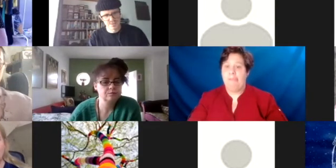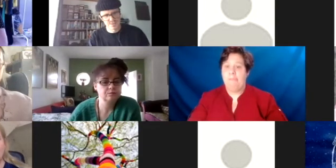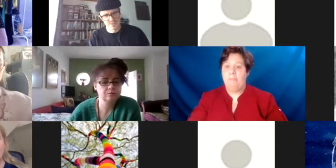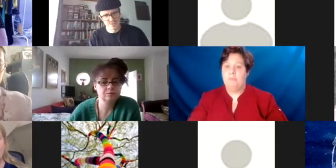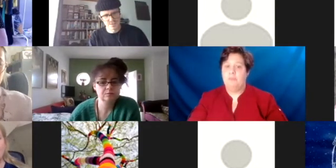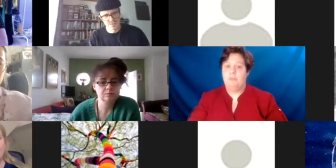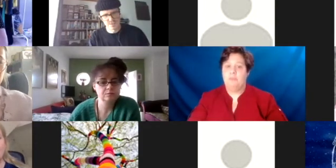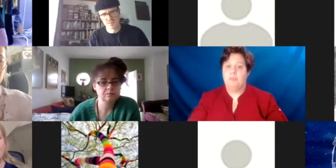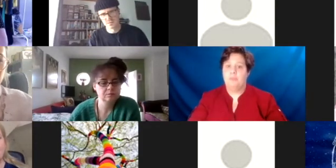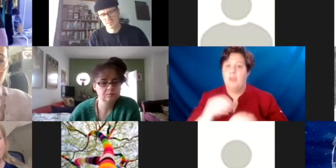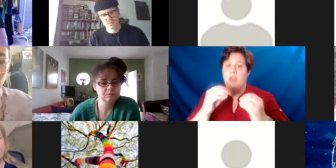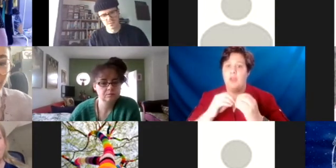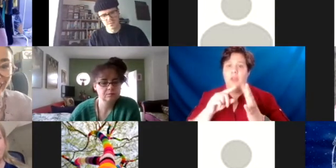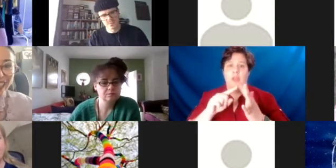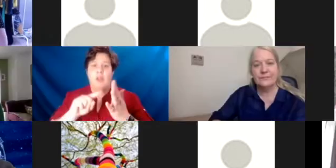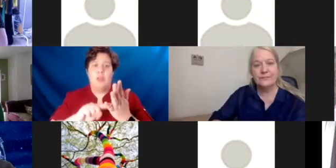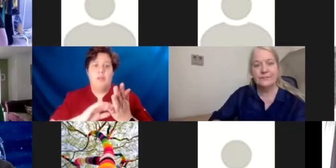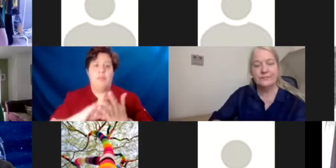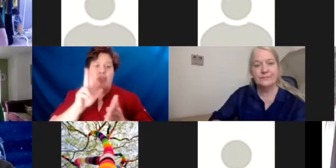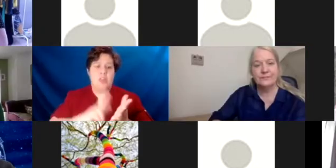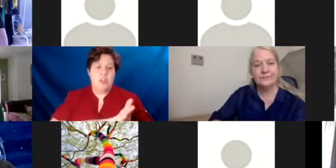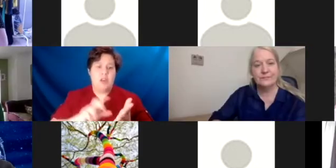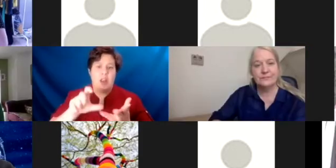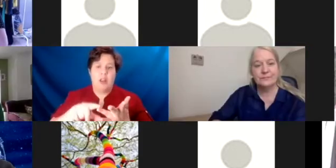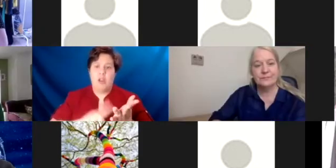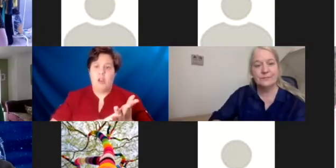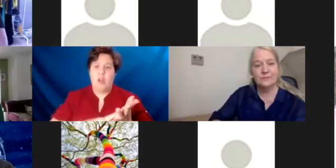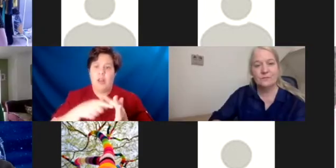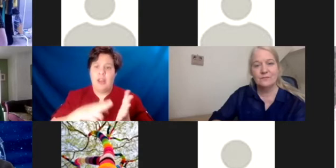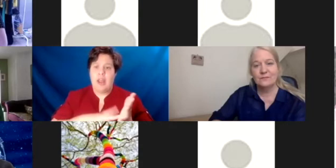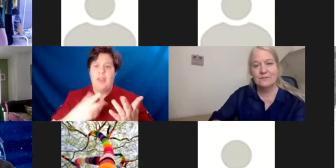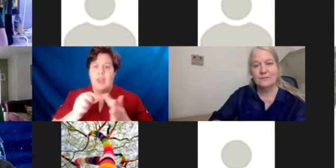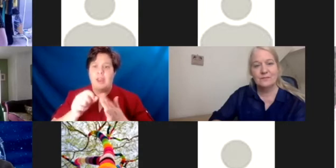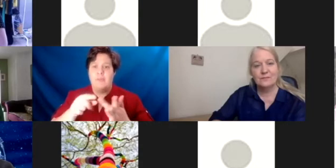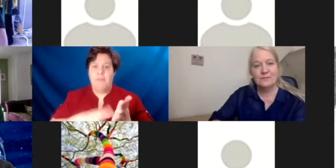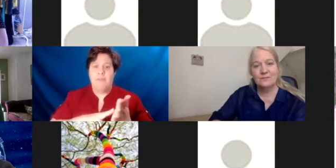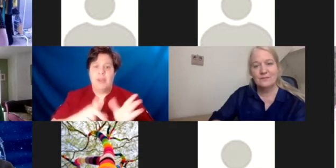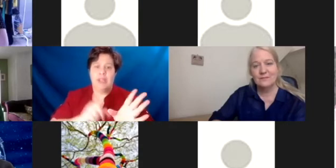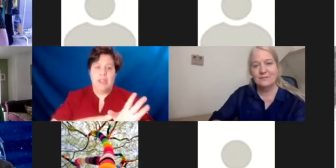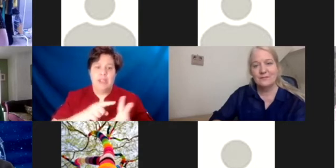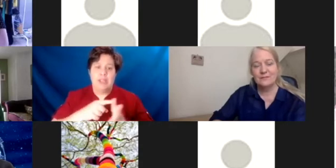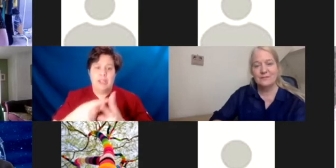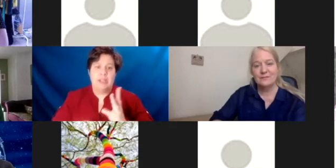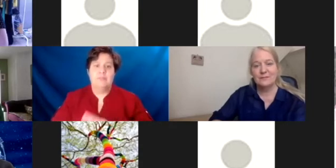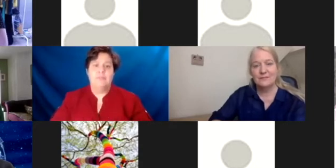have Bethan, then Colleen, and then Pinny. Apologies if I misread or pronounce your name.